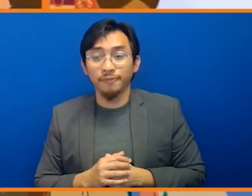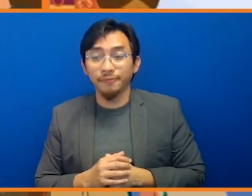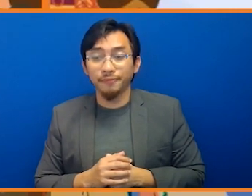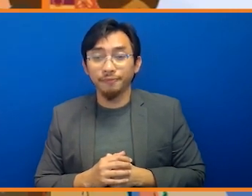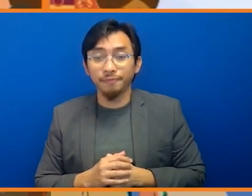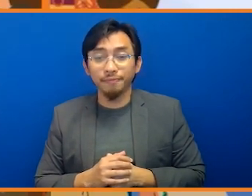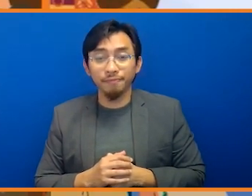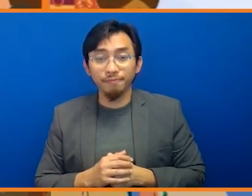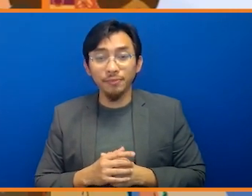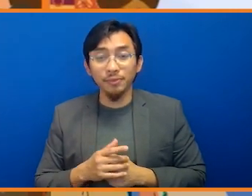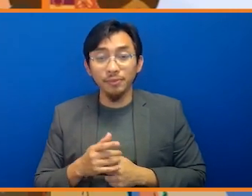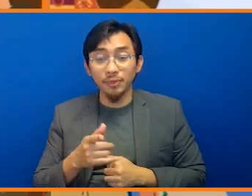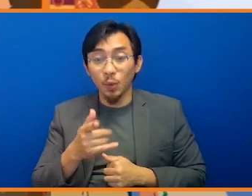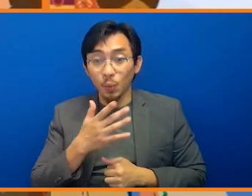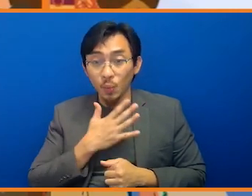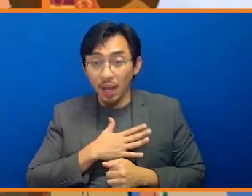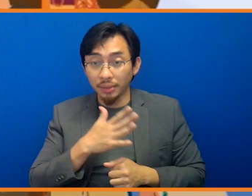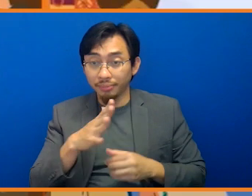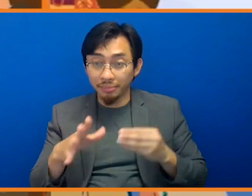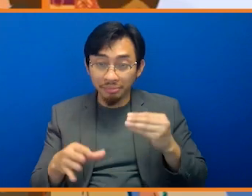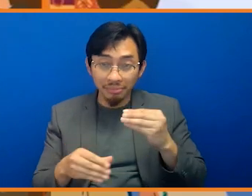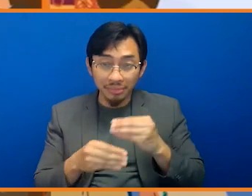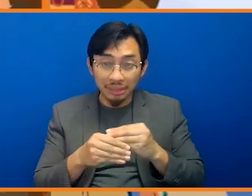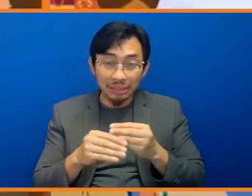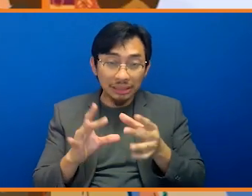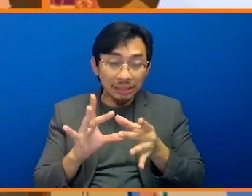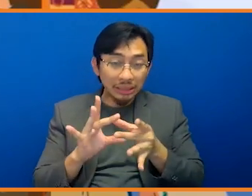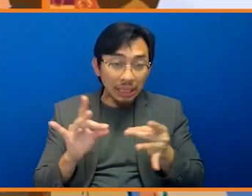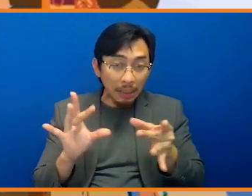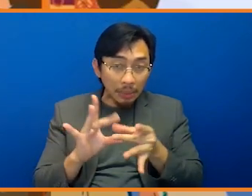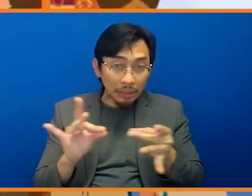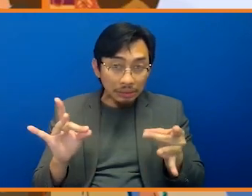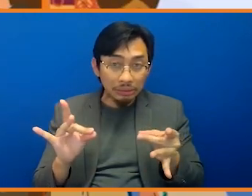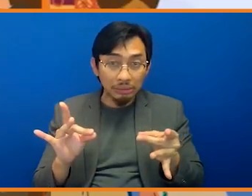Tanaka, please, if you want